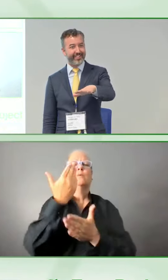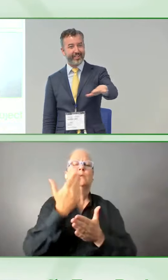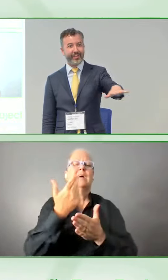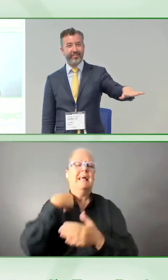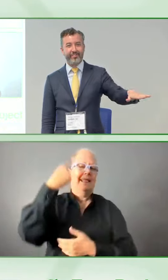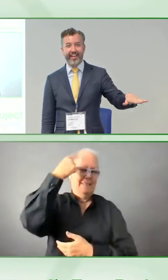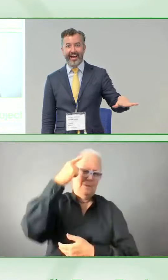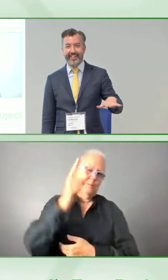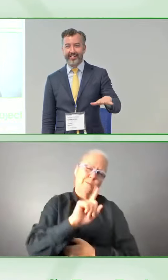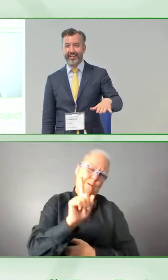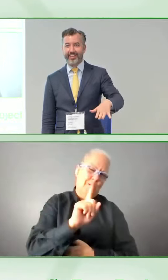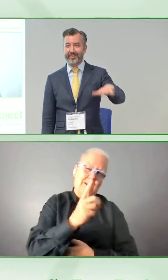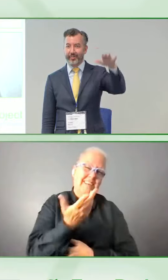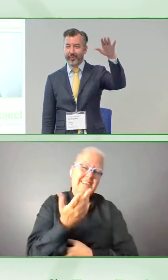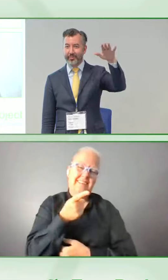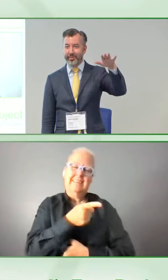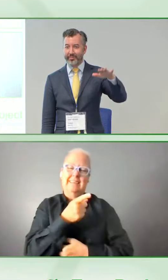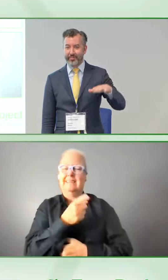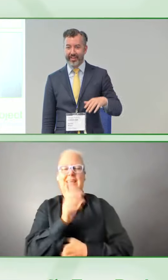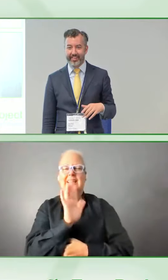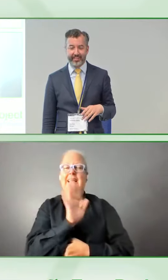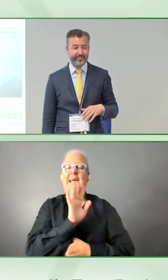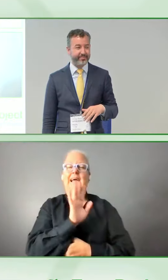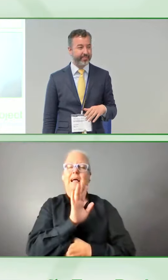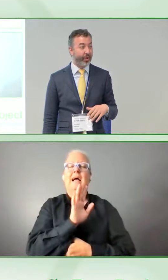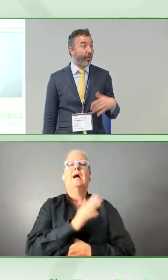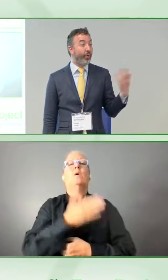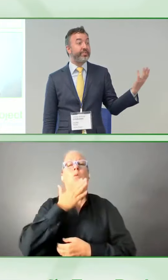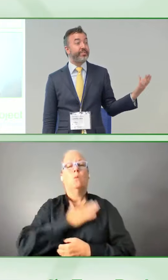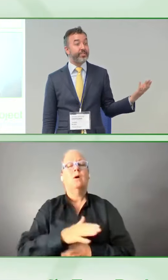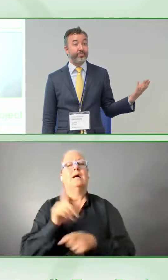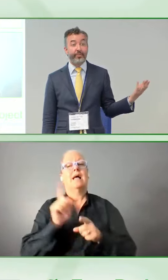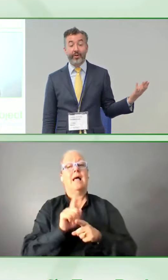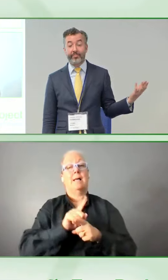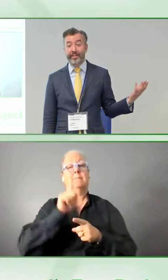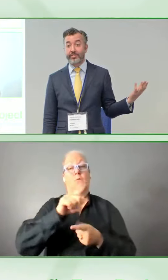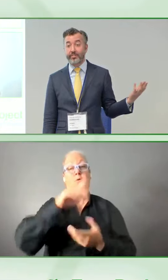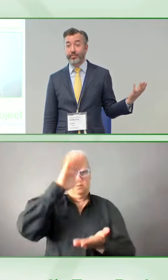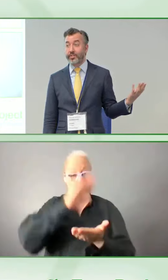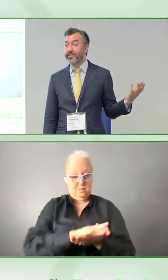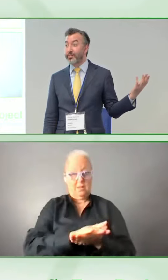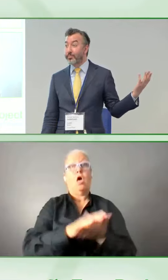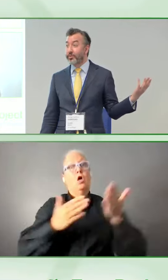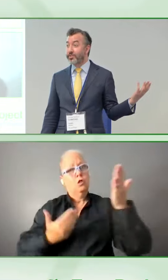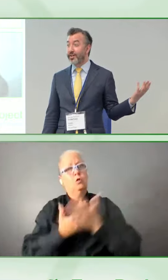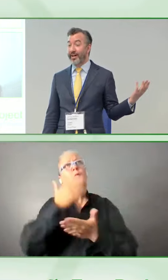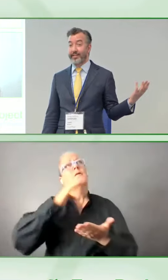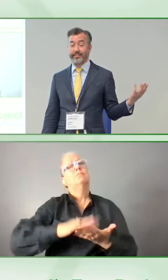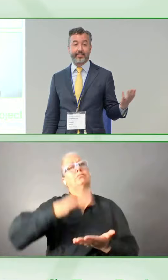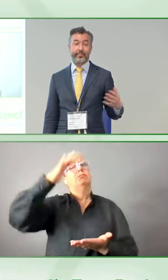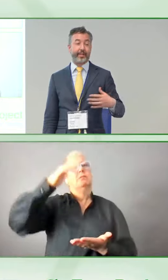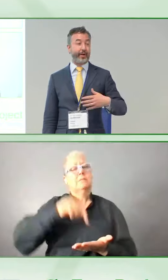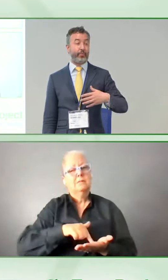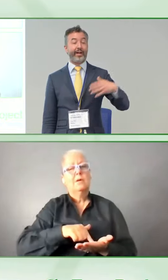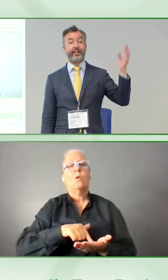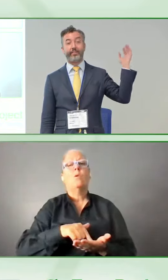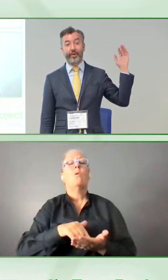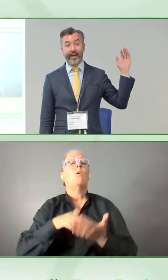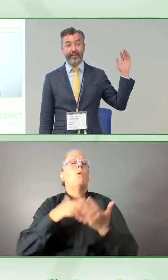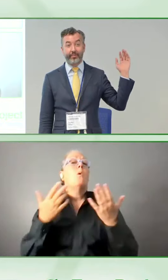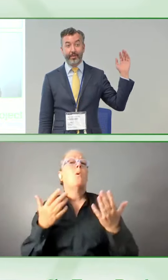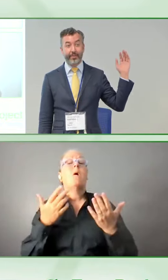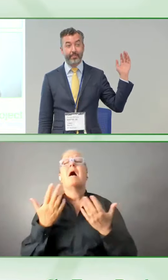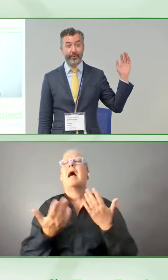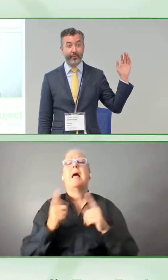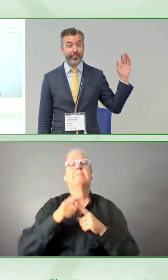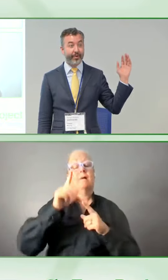of flatten and then rebuild from nothing. Or is it just a far-fetched solution? Is it a moonshot? Is it something that, well, if